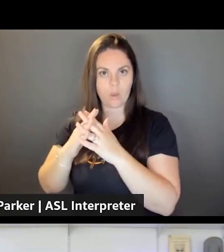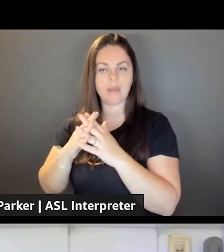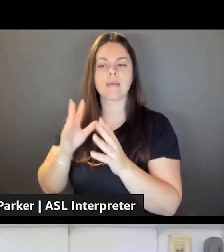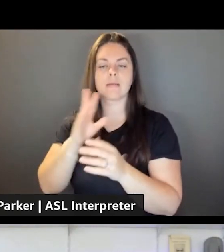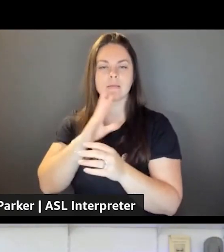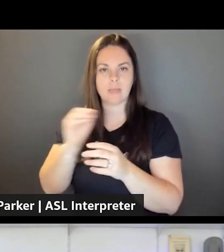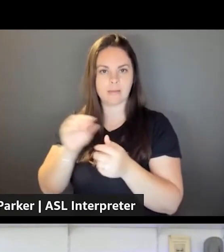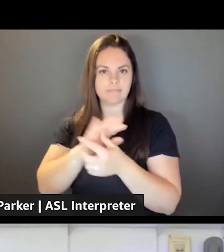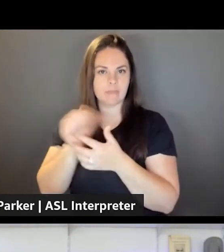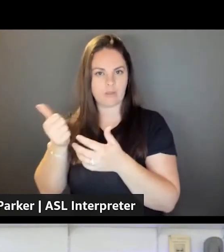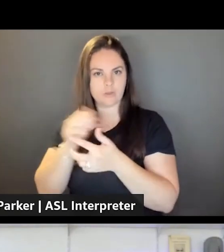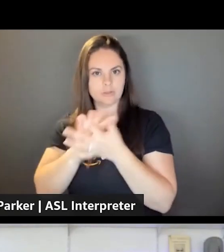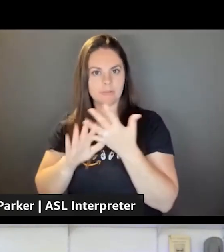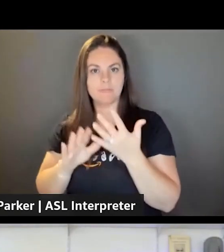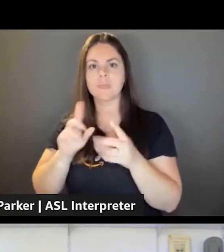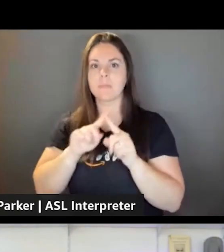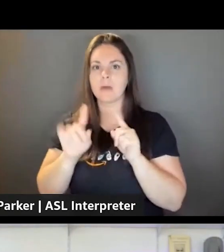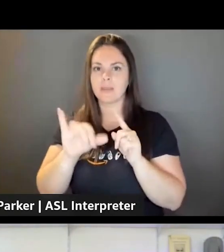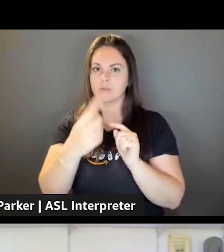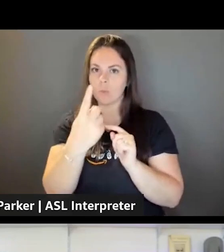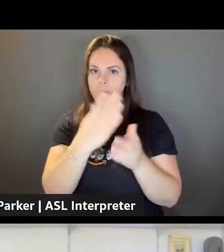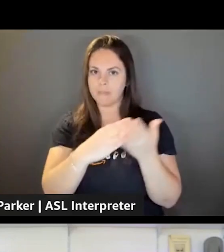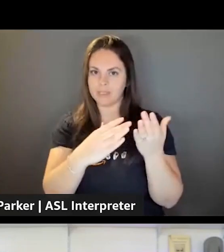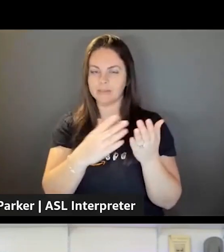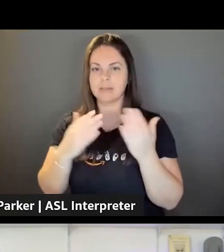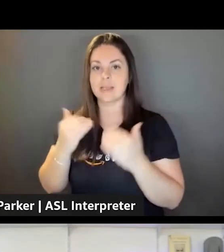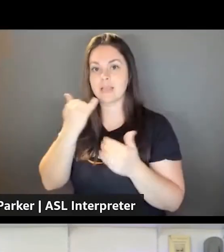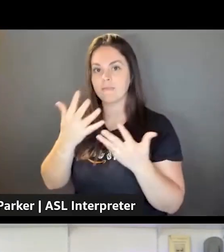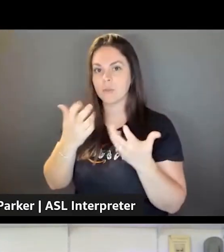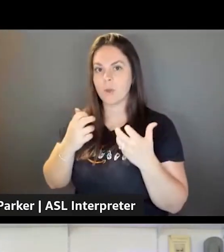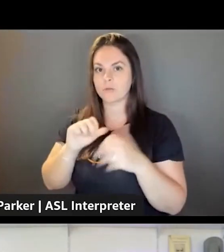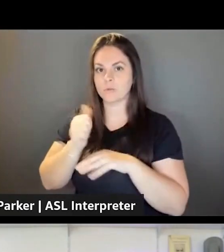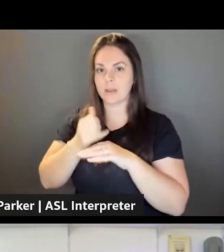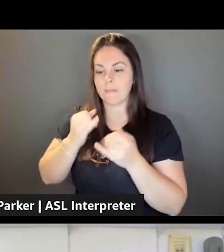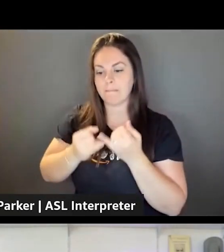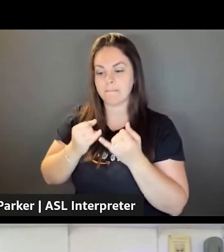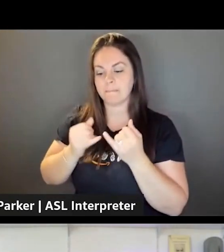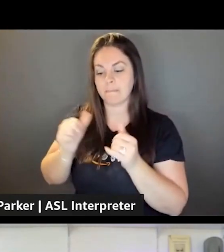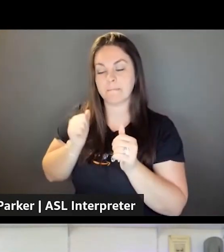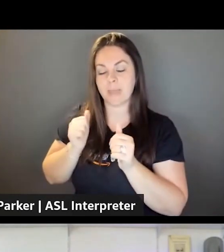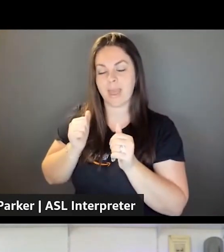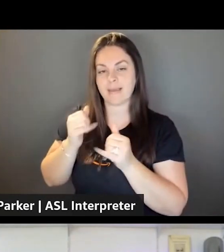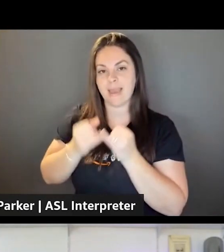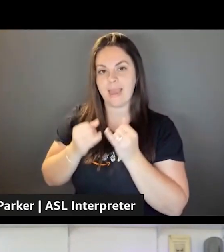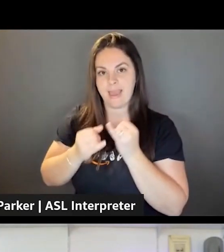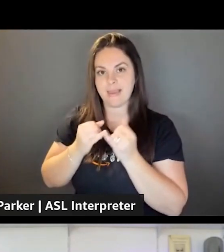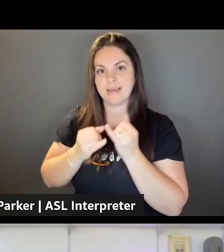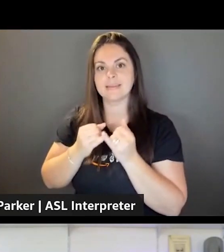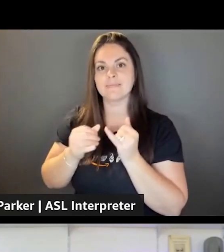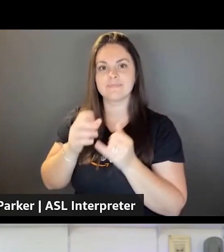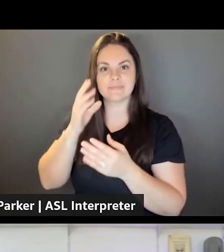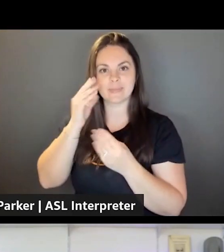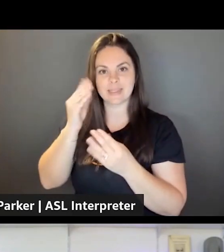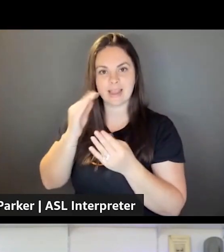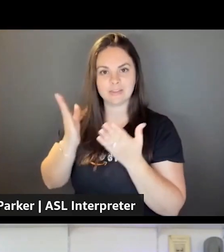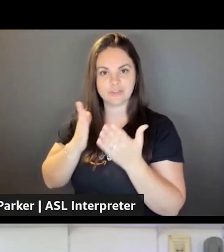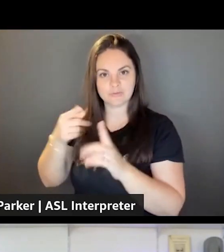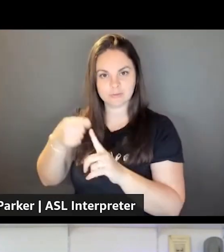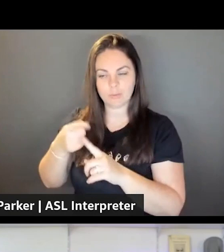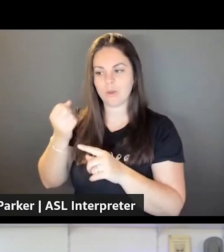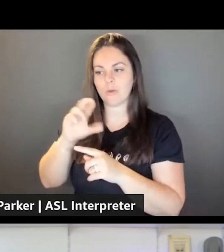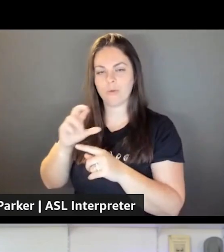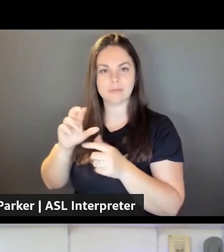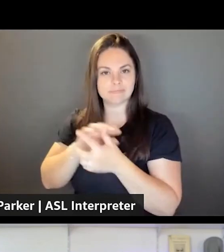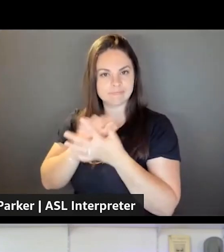set up your backend services like a database or auth, and again, those S3 buckets, you have options such as